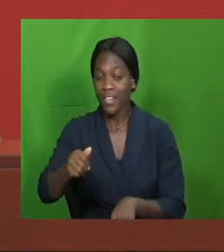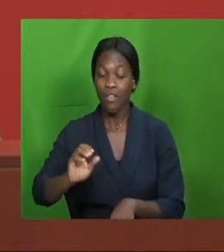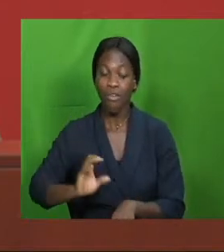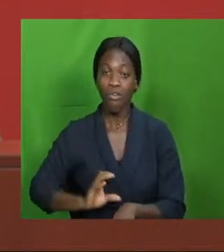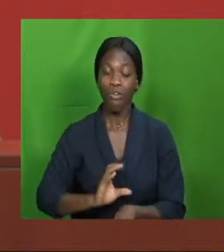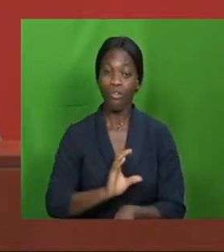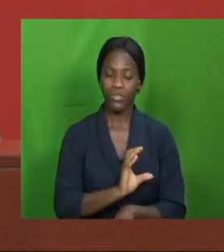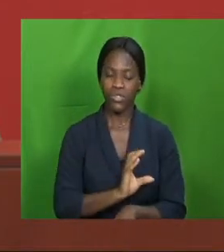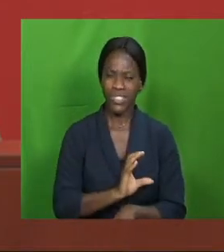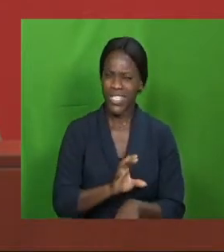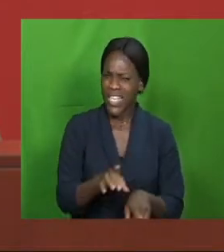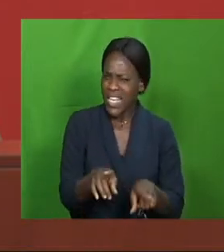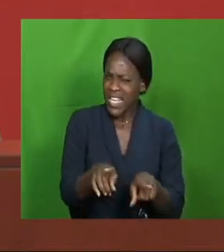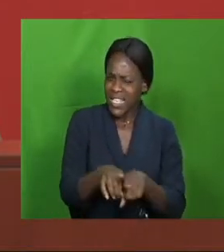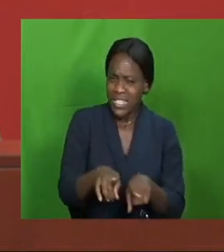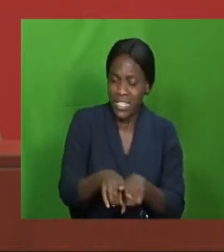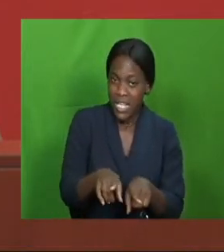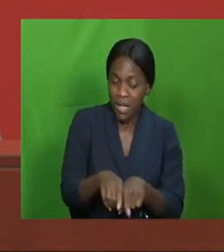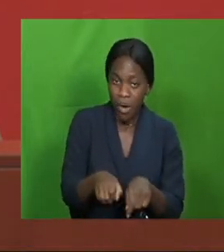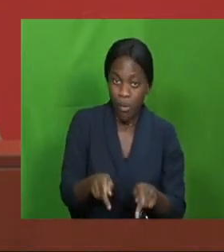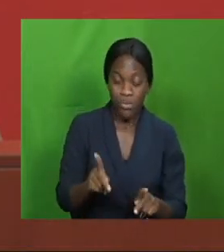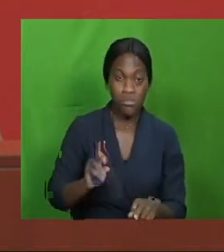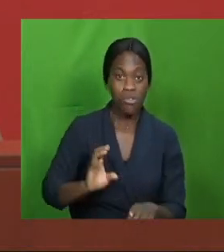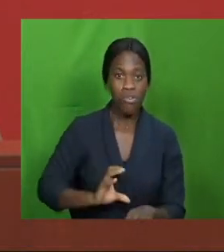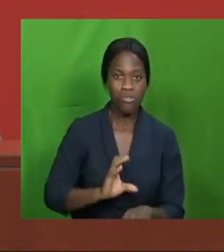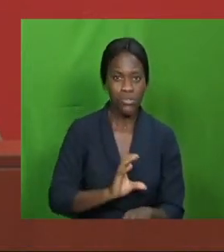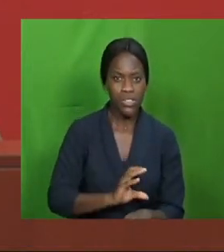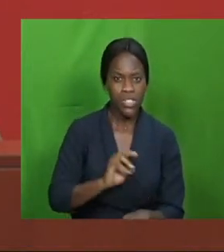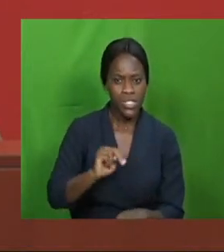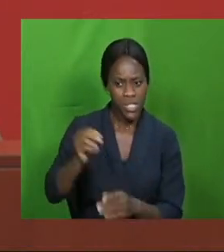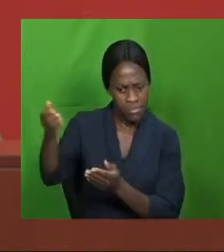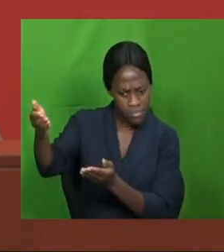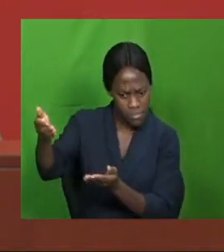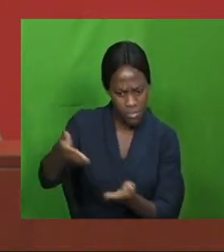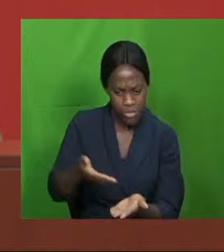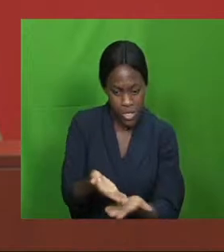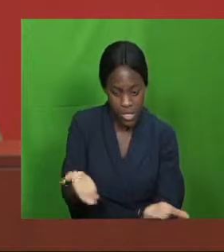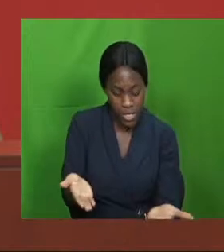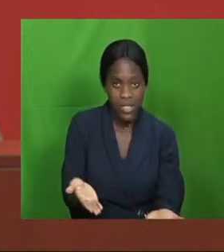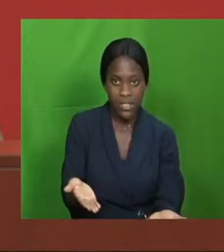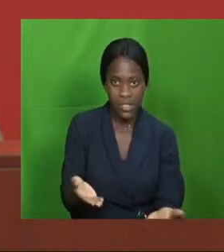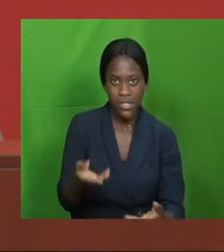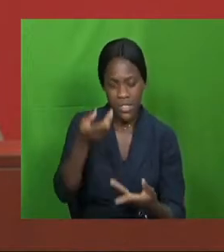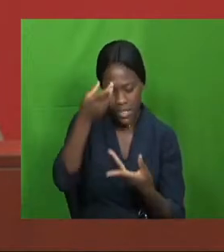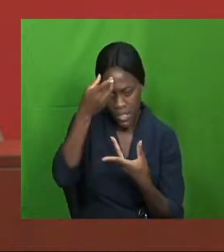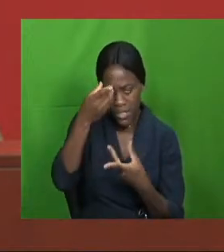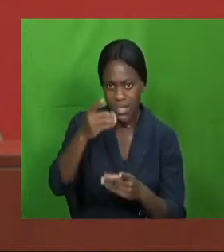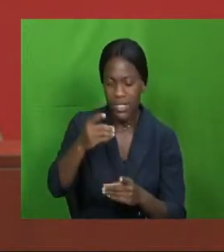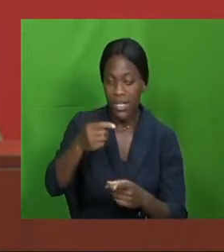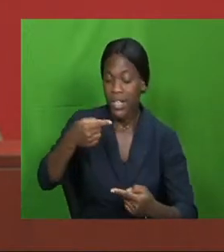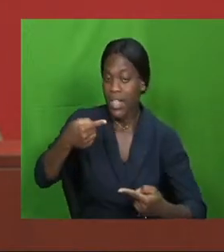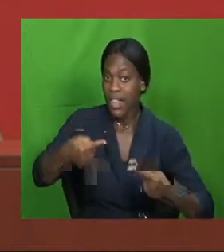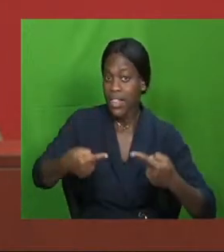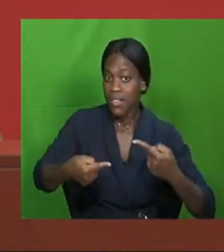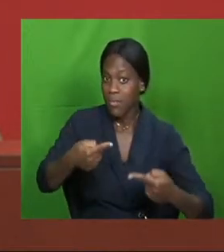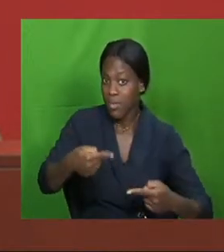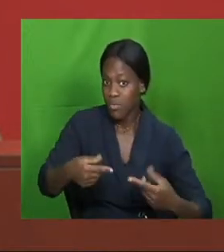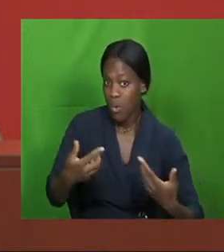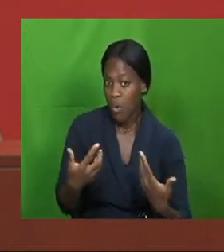Privileges Committee's report should be subjected to the plenary for a debate in consonance with